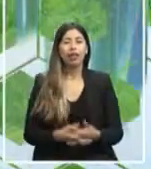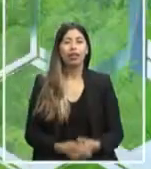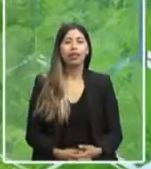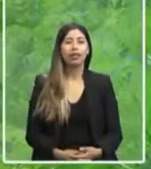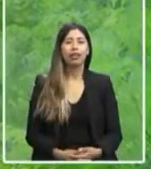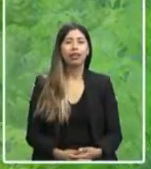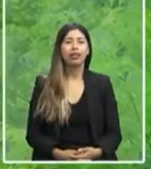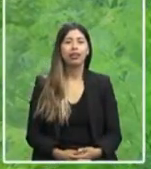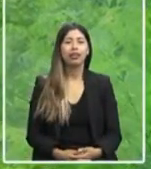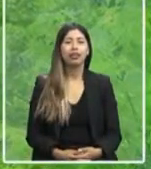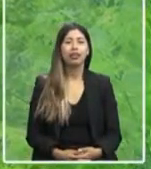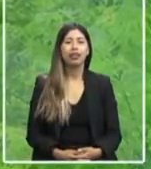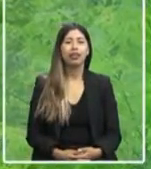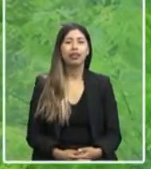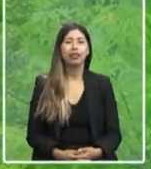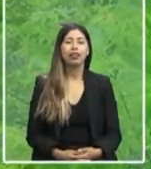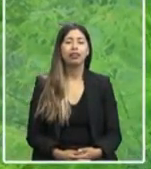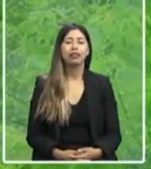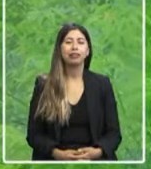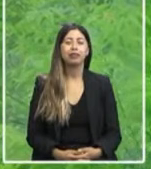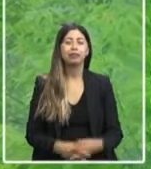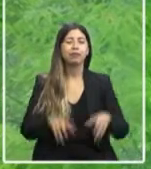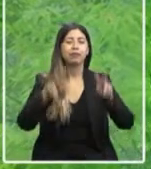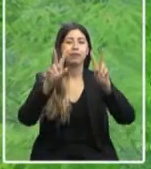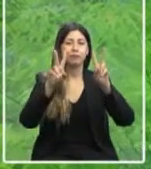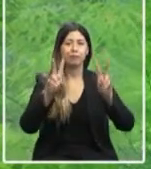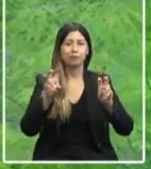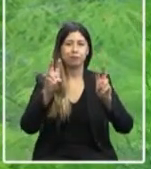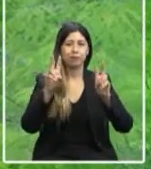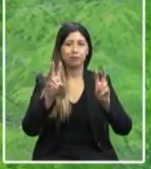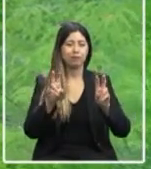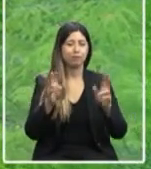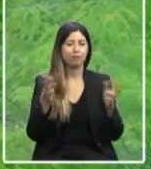how understanding human evolution